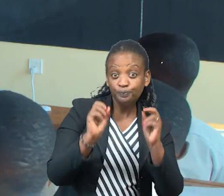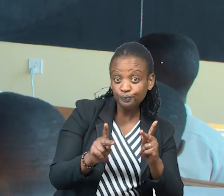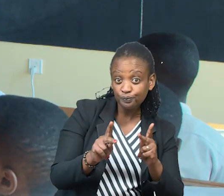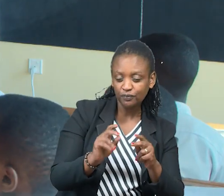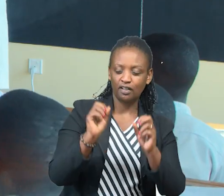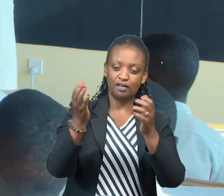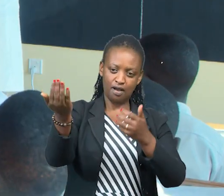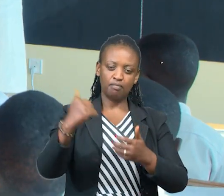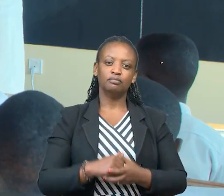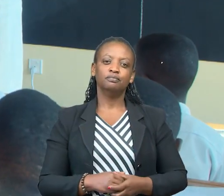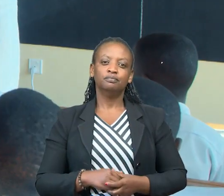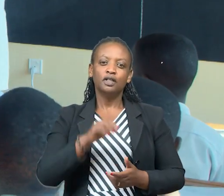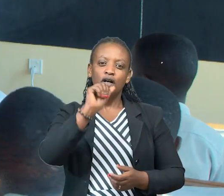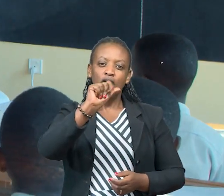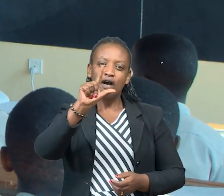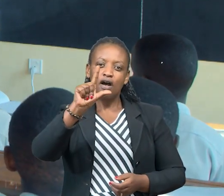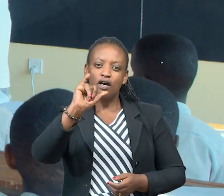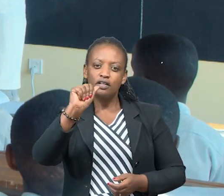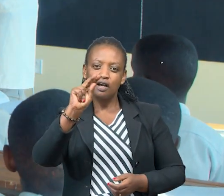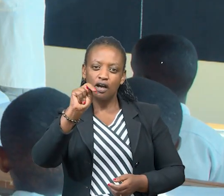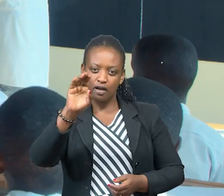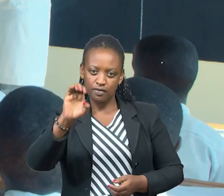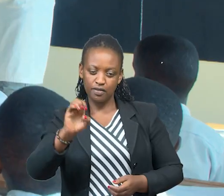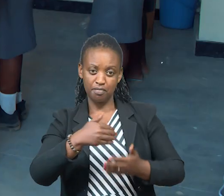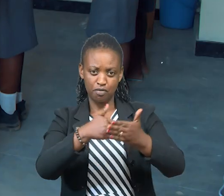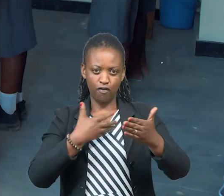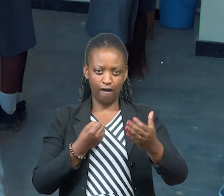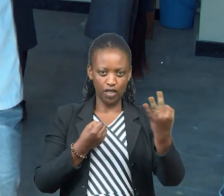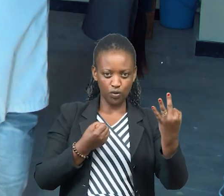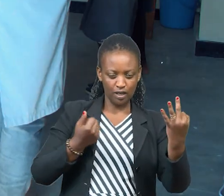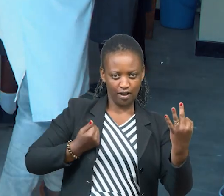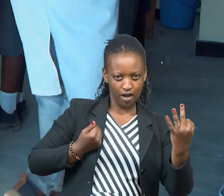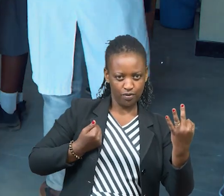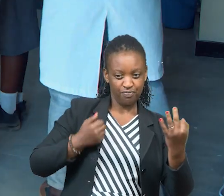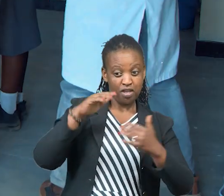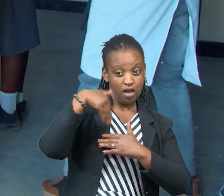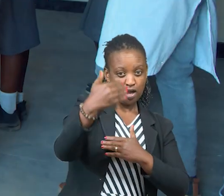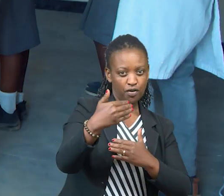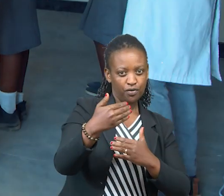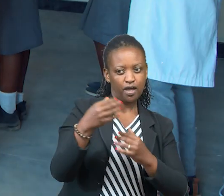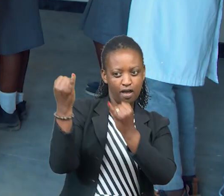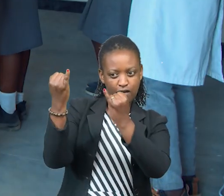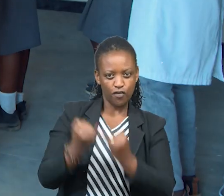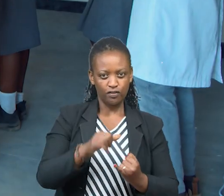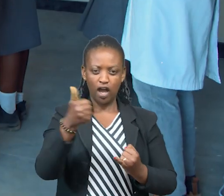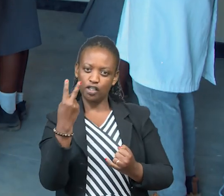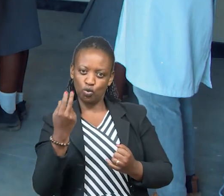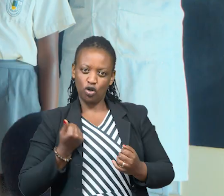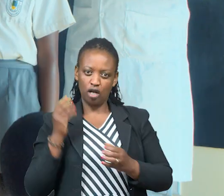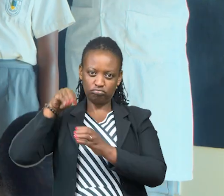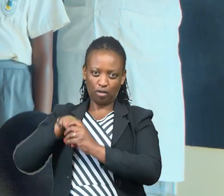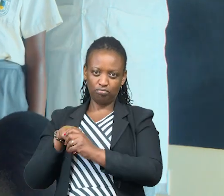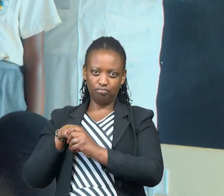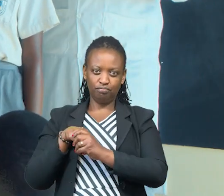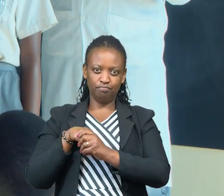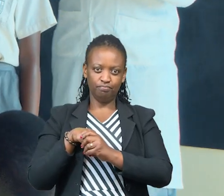Come. Okay, come. Alliance. Before we had 3 girls, okay? After